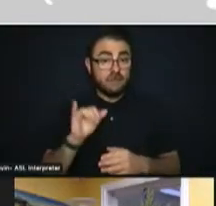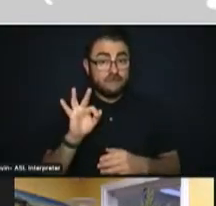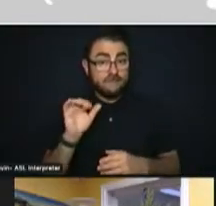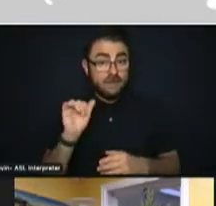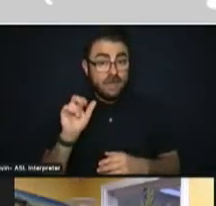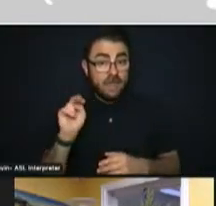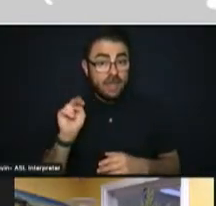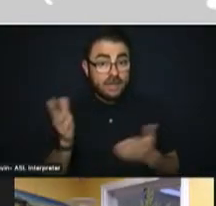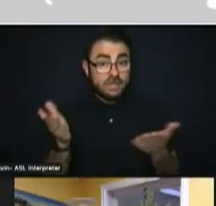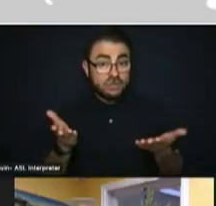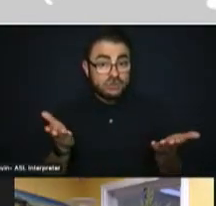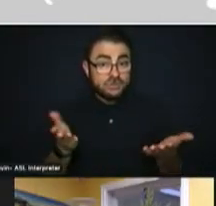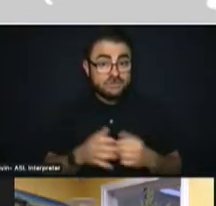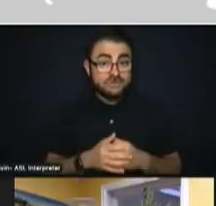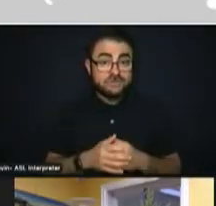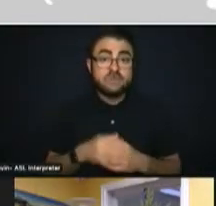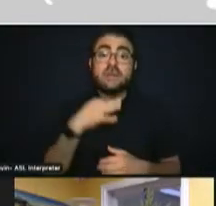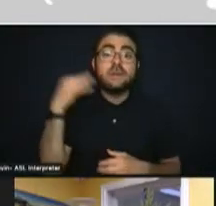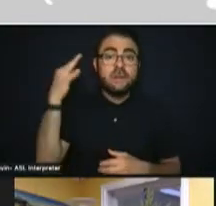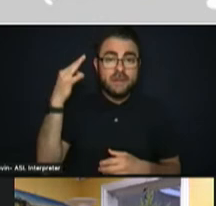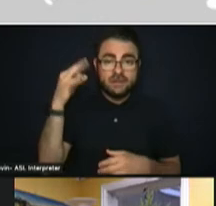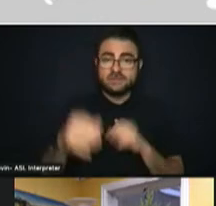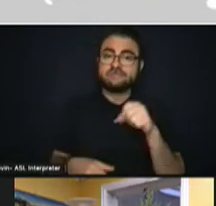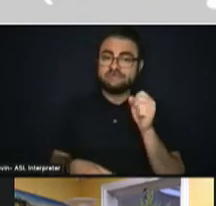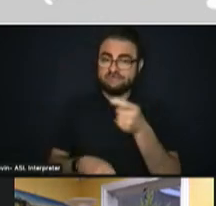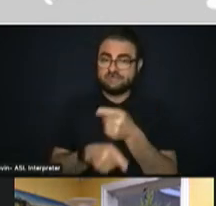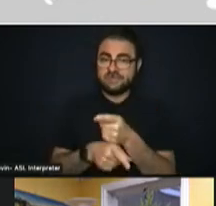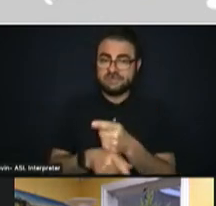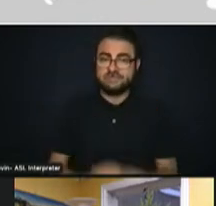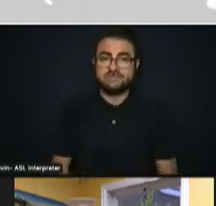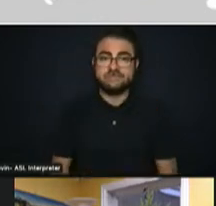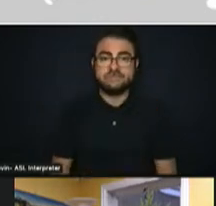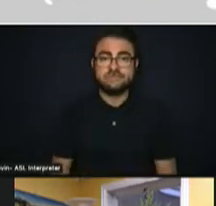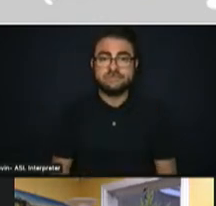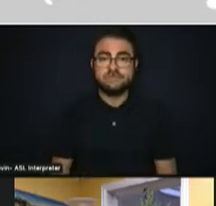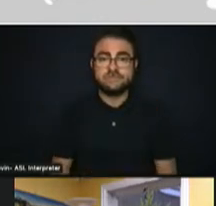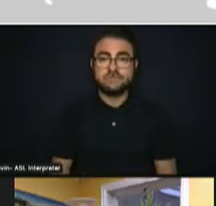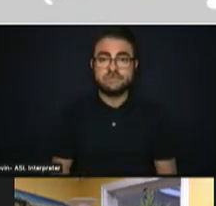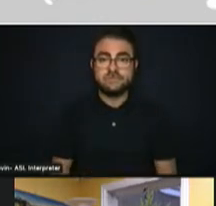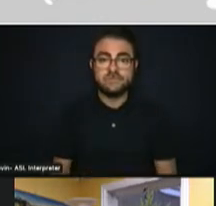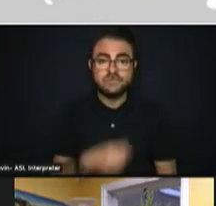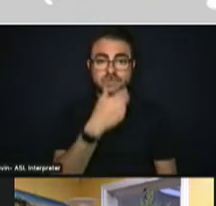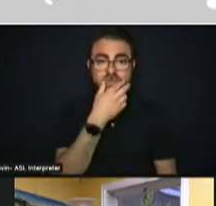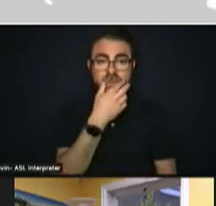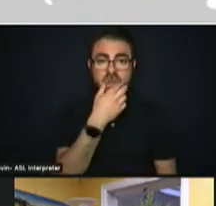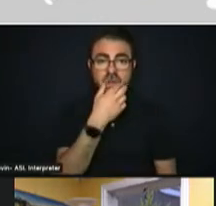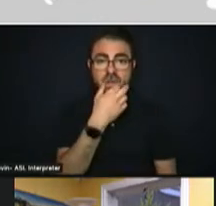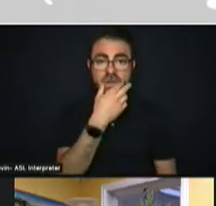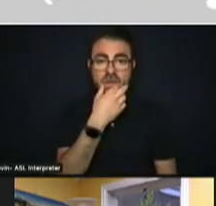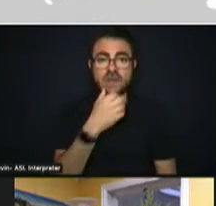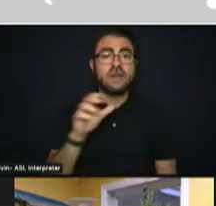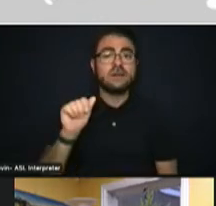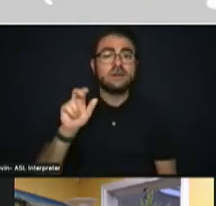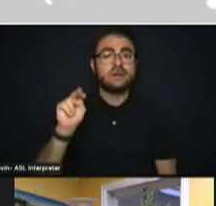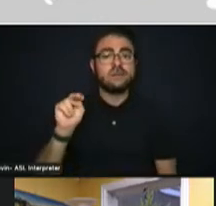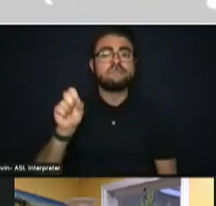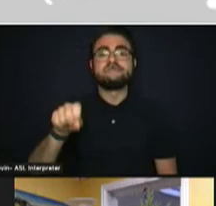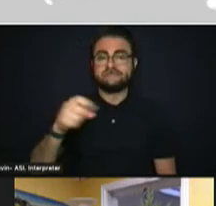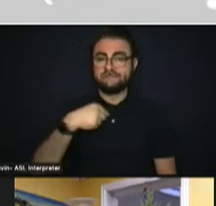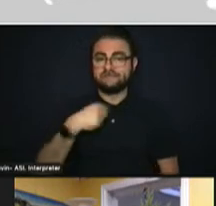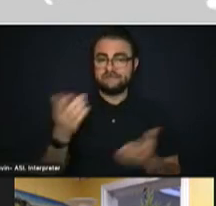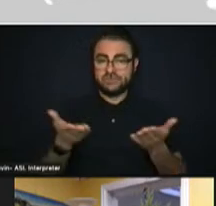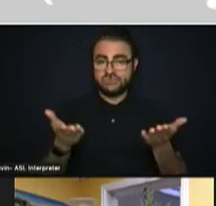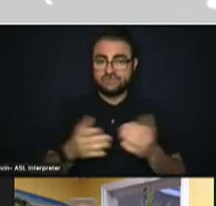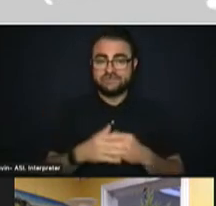us. That is correct. Is there? Thank you. Oh, there you are. Okay. Yes, I'm here. Thank you all for